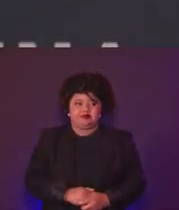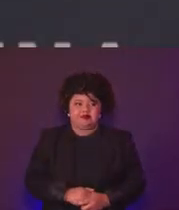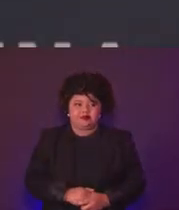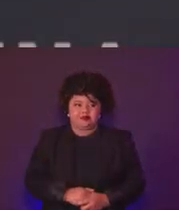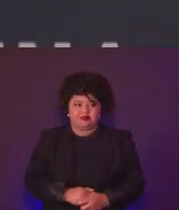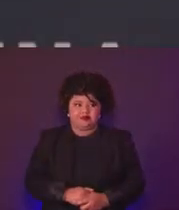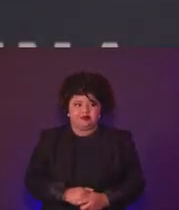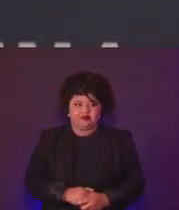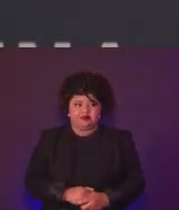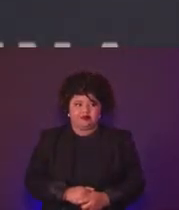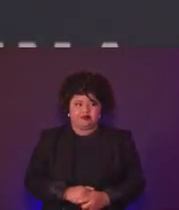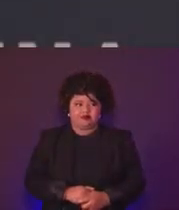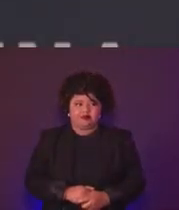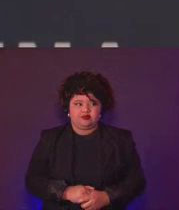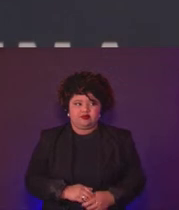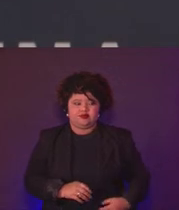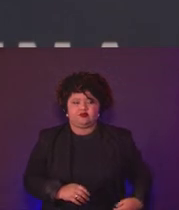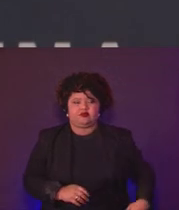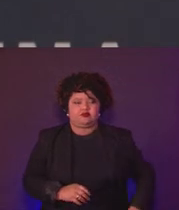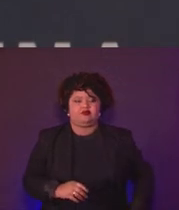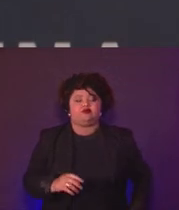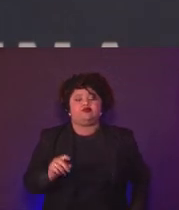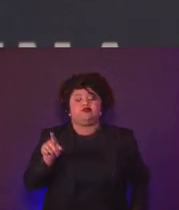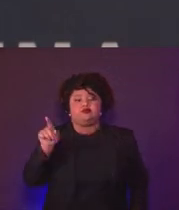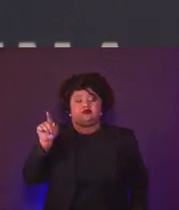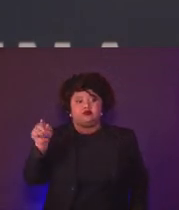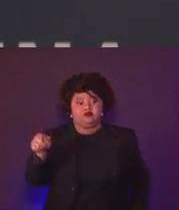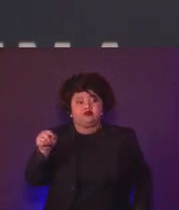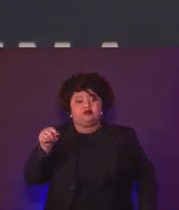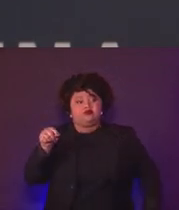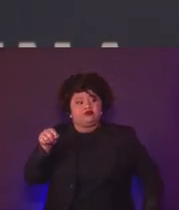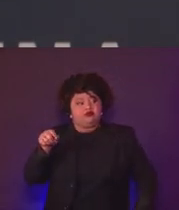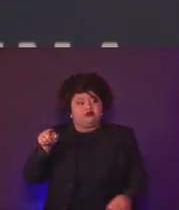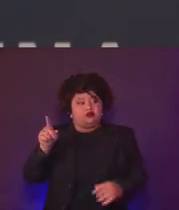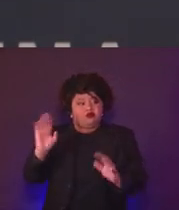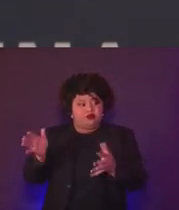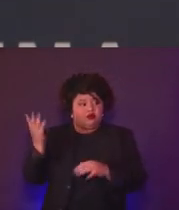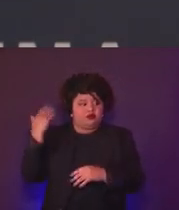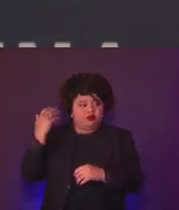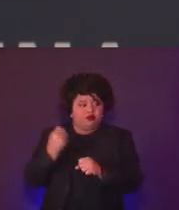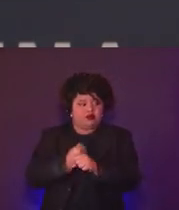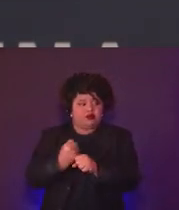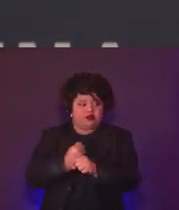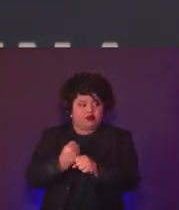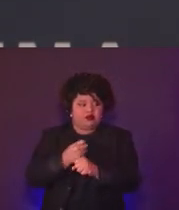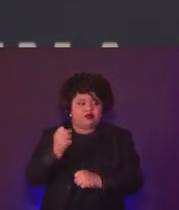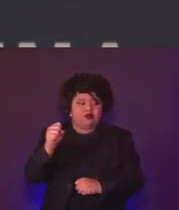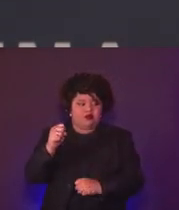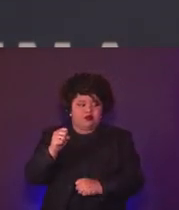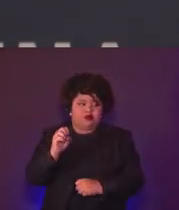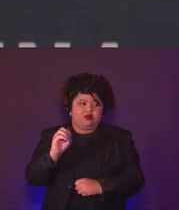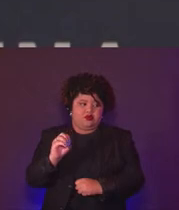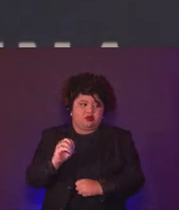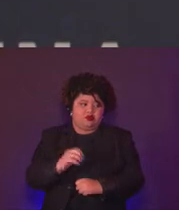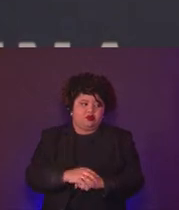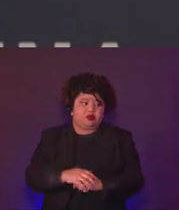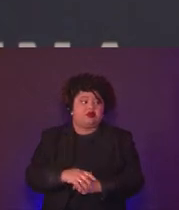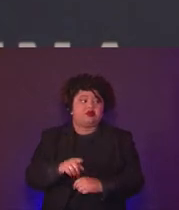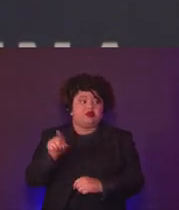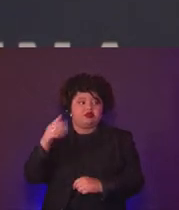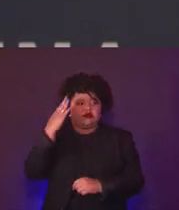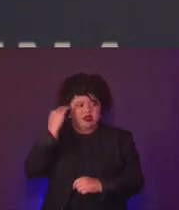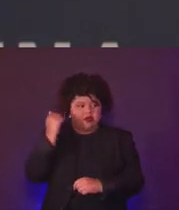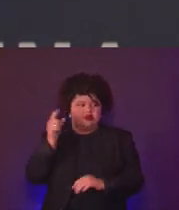Yeah, in the 80s, Phil became, I will jump to the because you answered that question